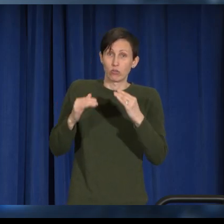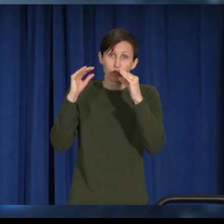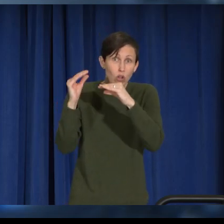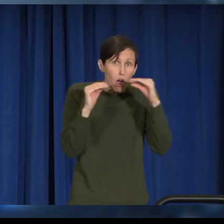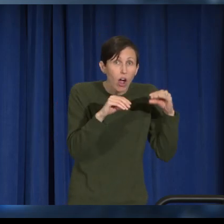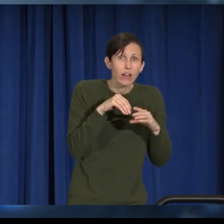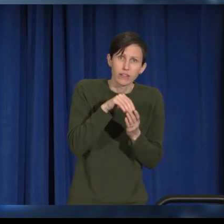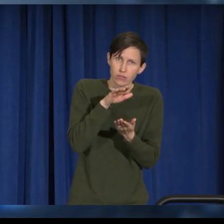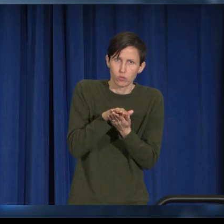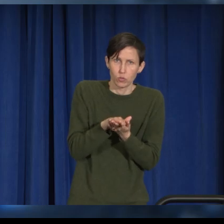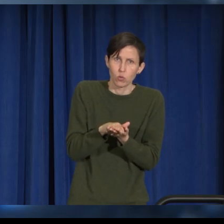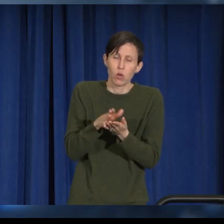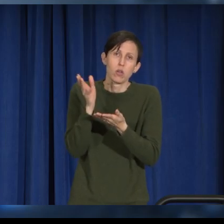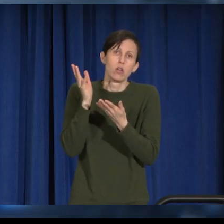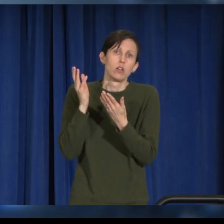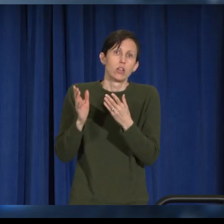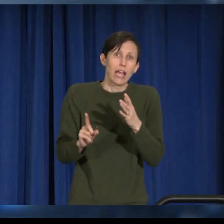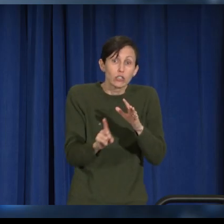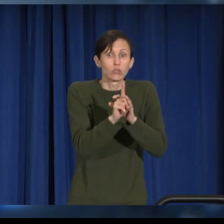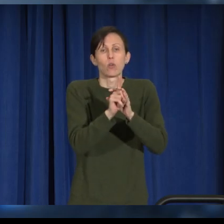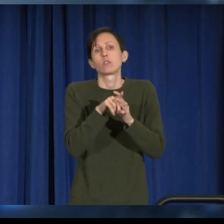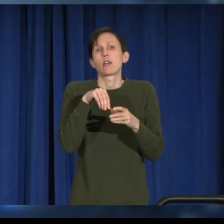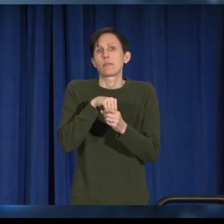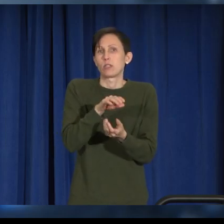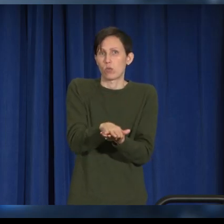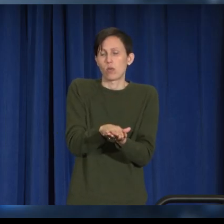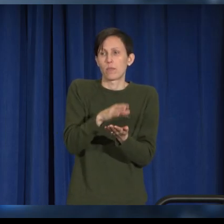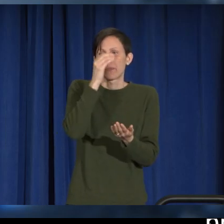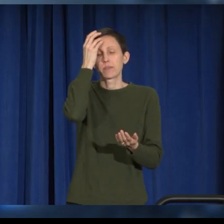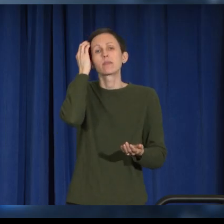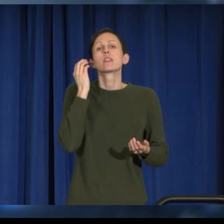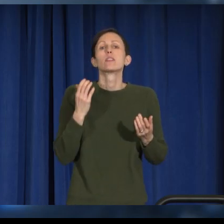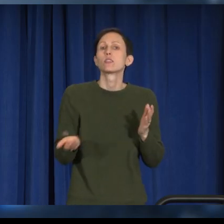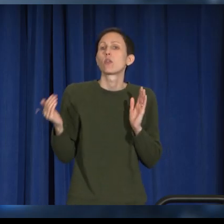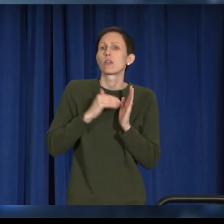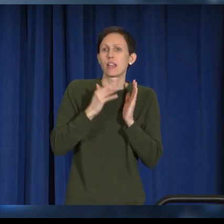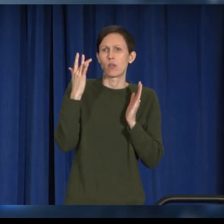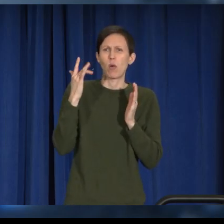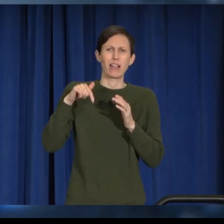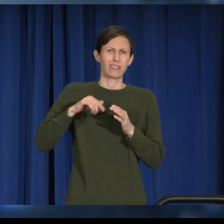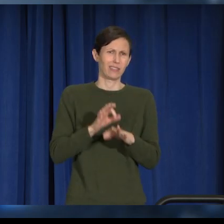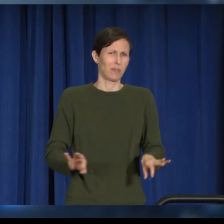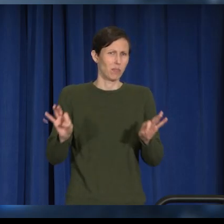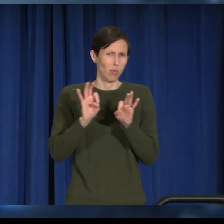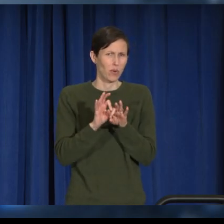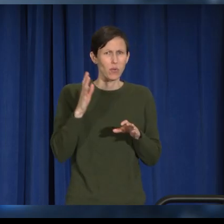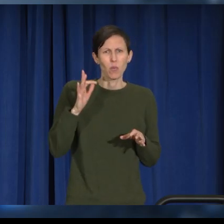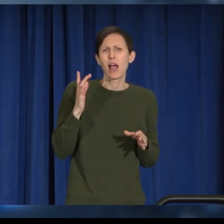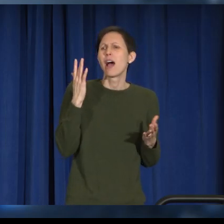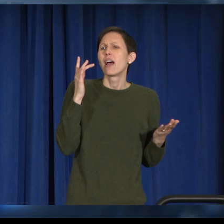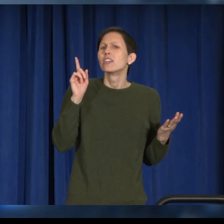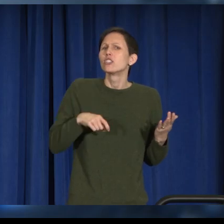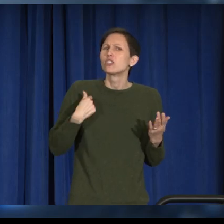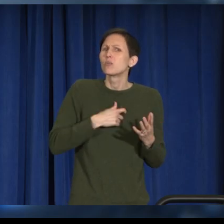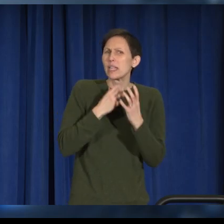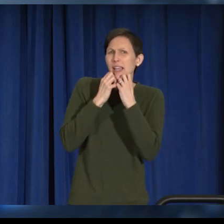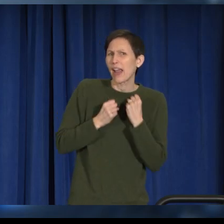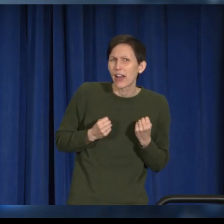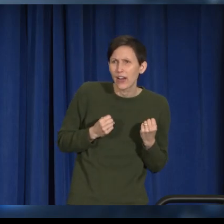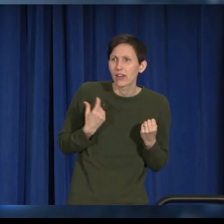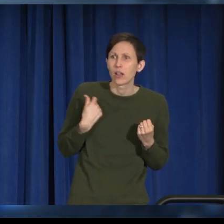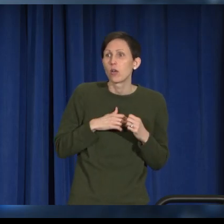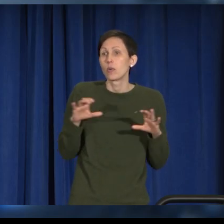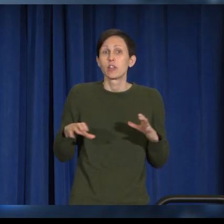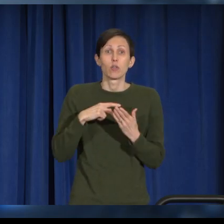now brought to the workplace. So why is all of this important? Why should we care? We do programming